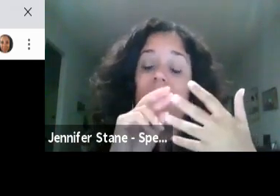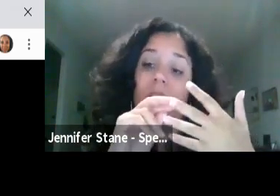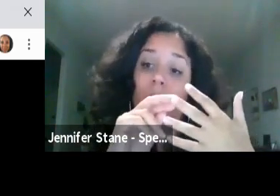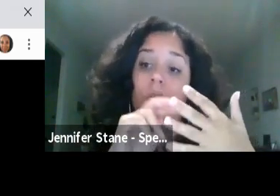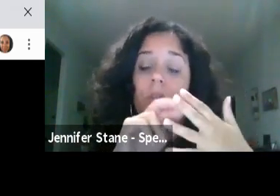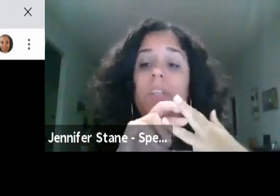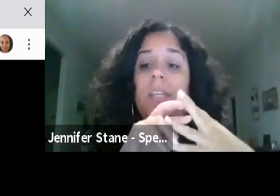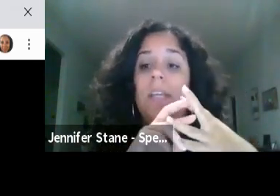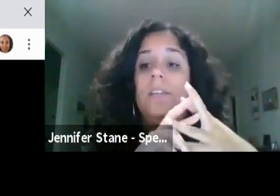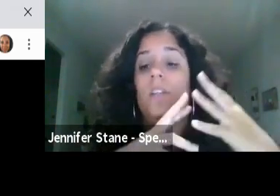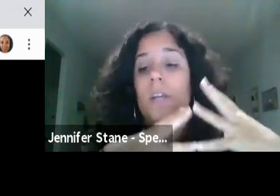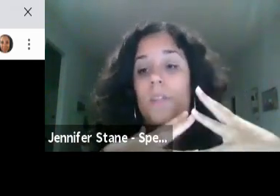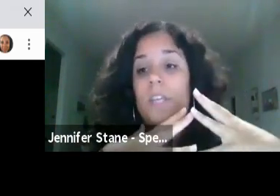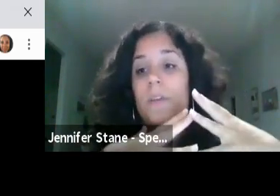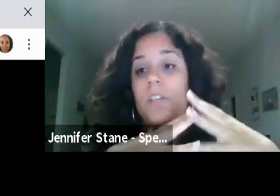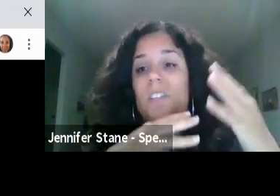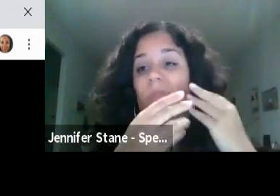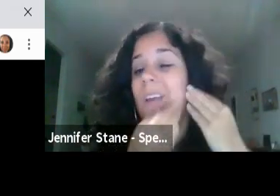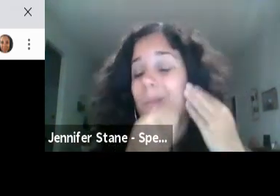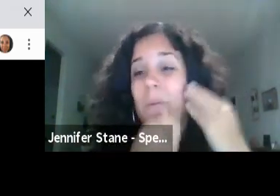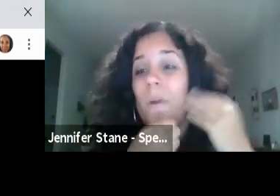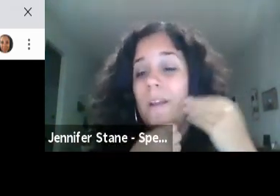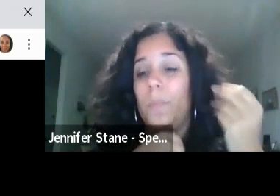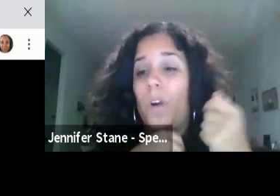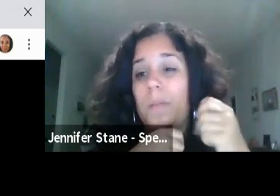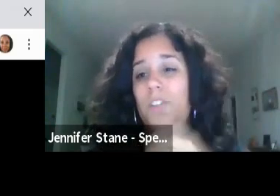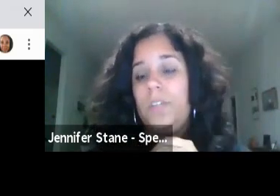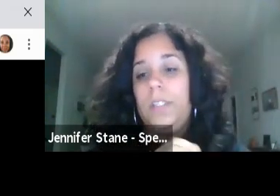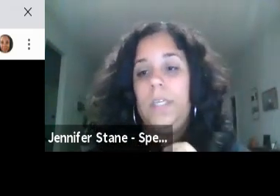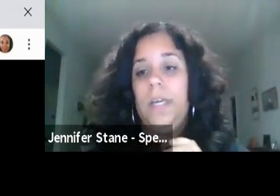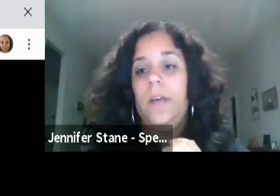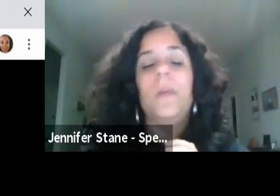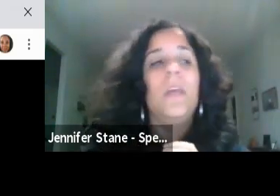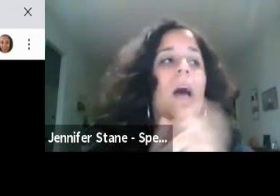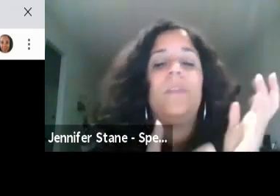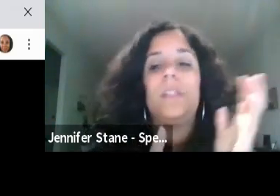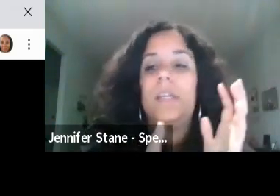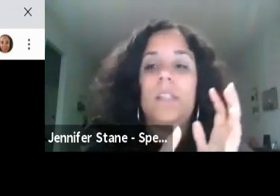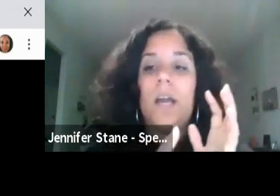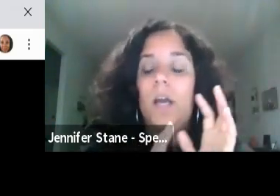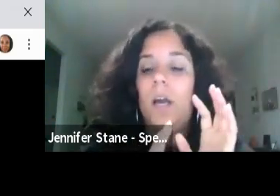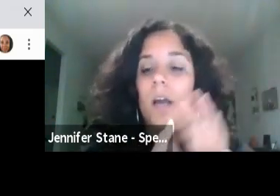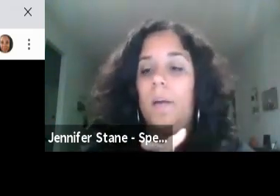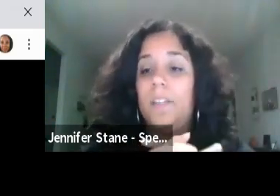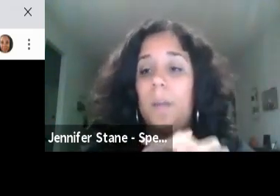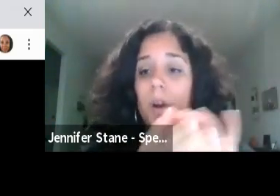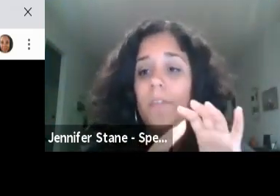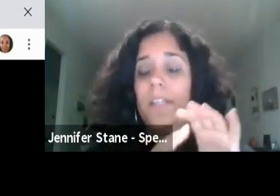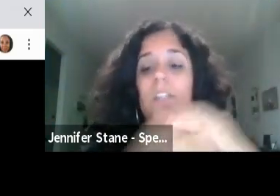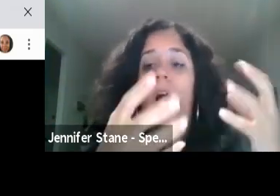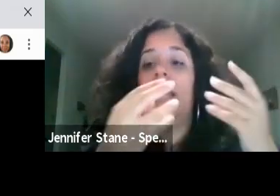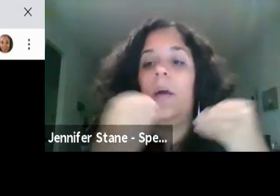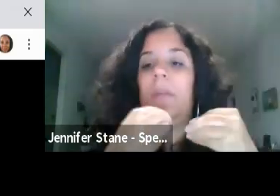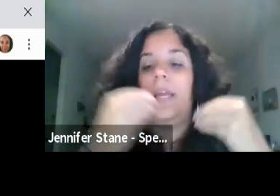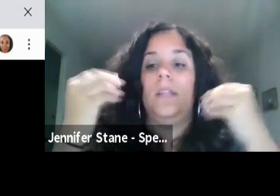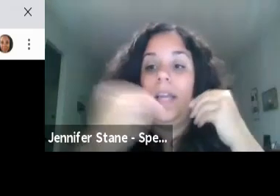and you send those to the dentist. They look at those images of maybe whatever problem that you can see in there. Obviously, it's not perfect.